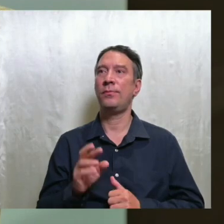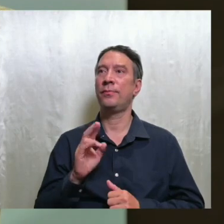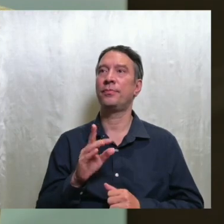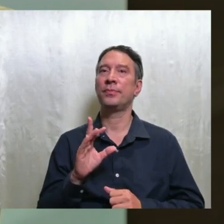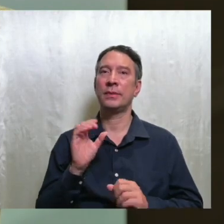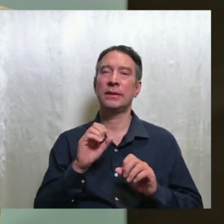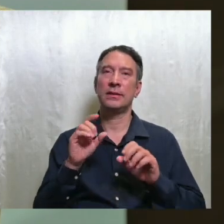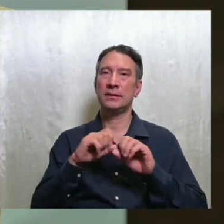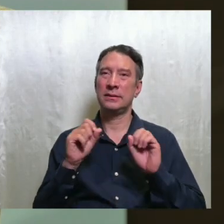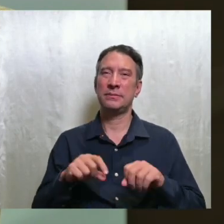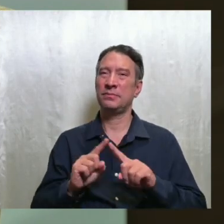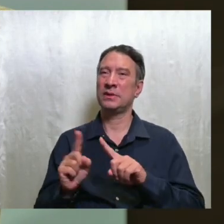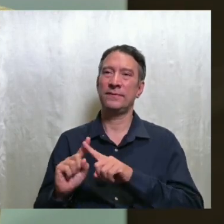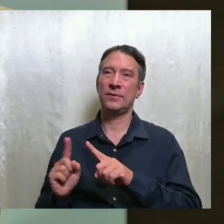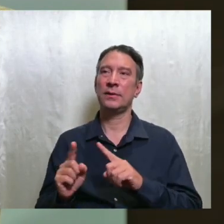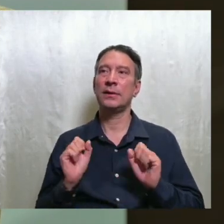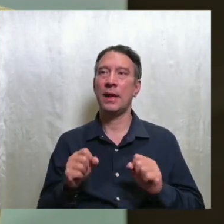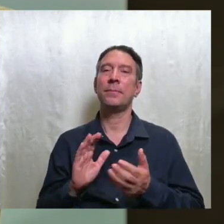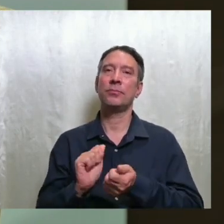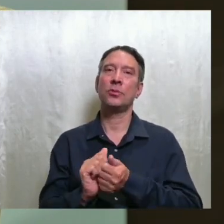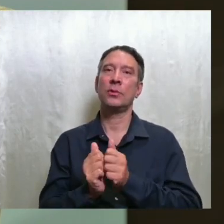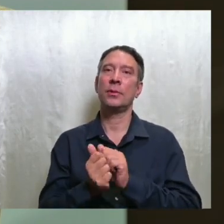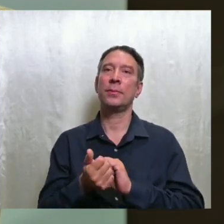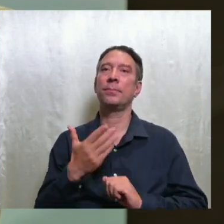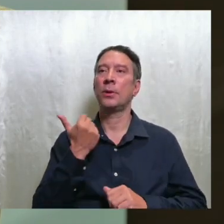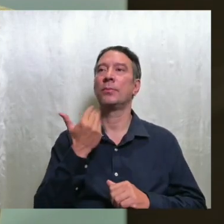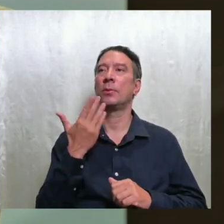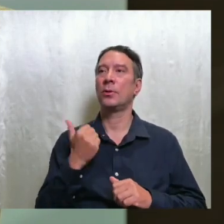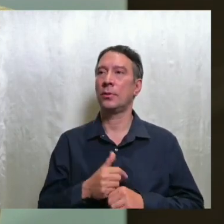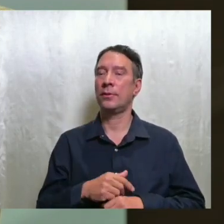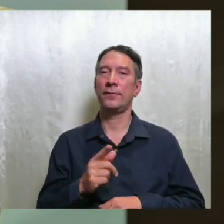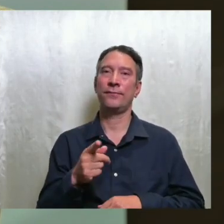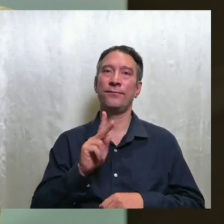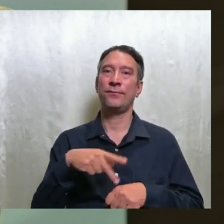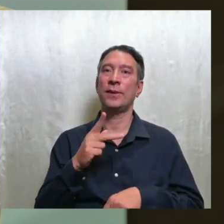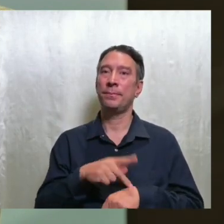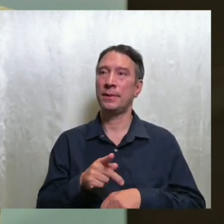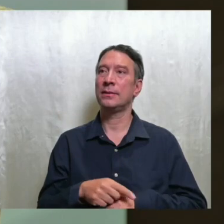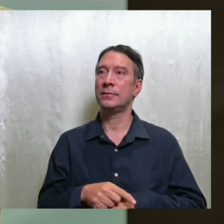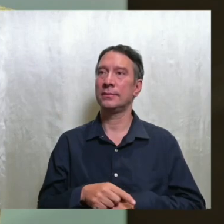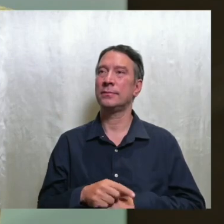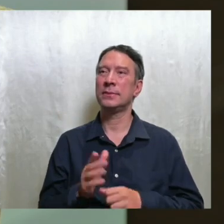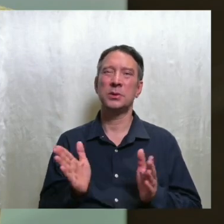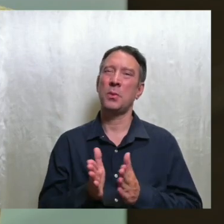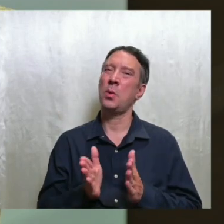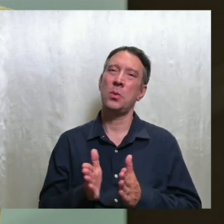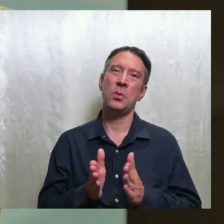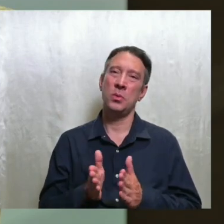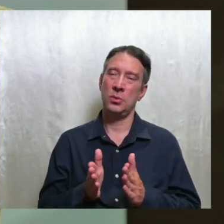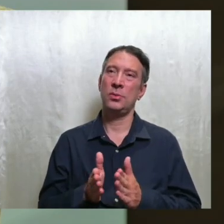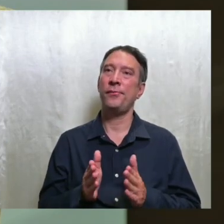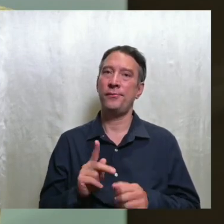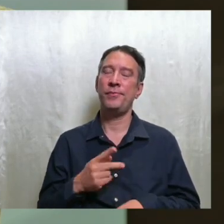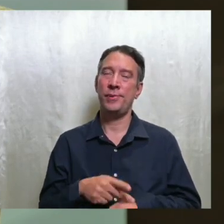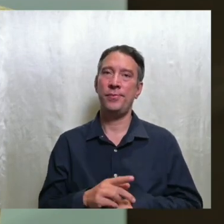the community, and we call that the barangay. And we work with these at the local level and really come